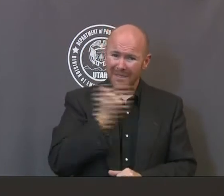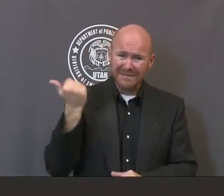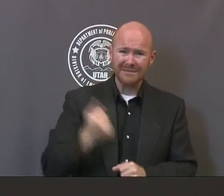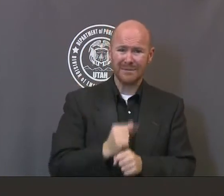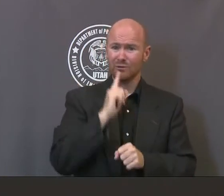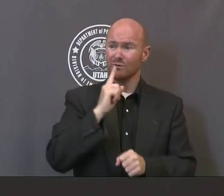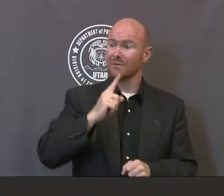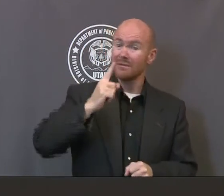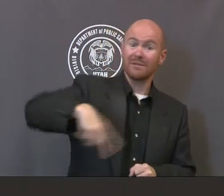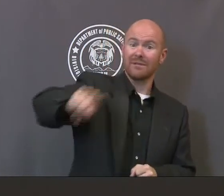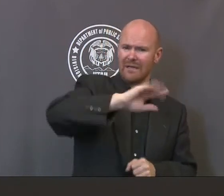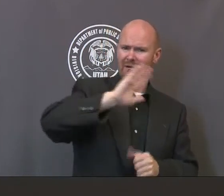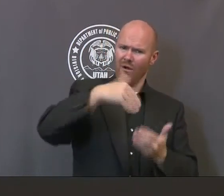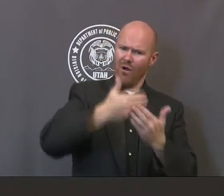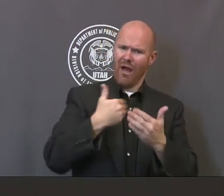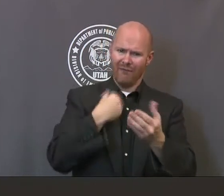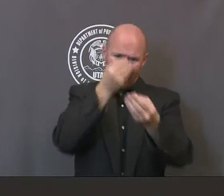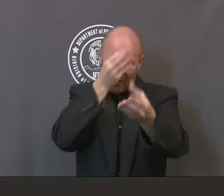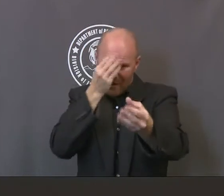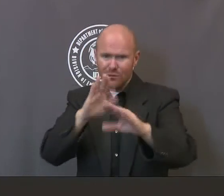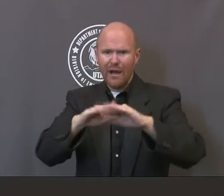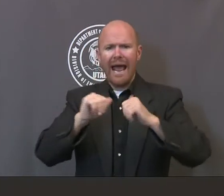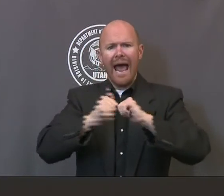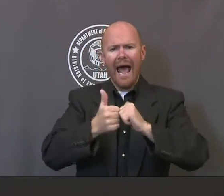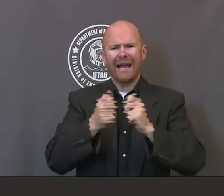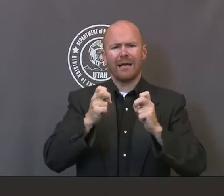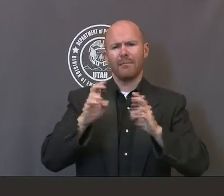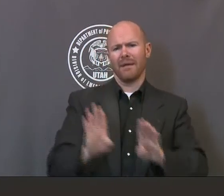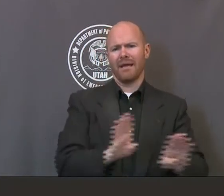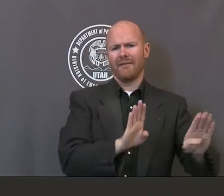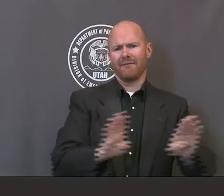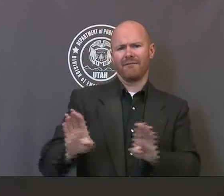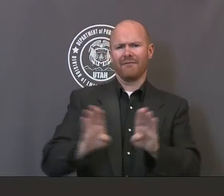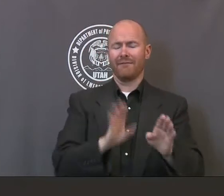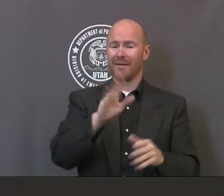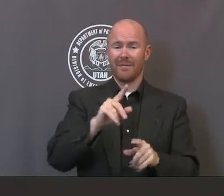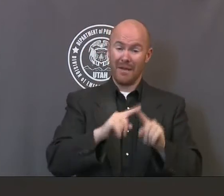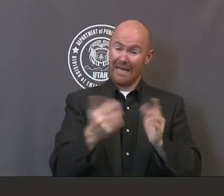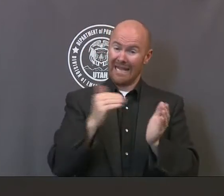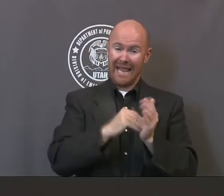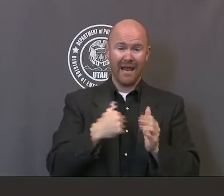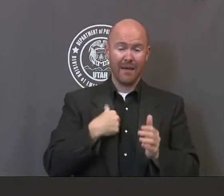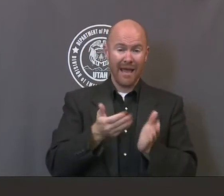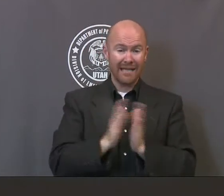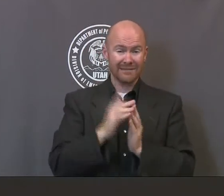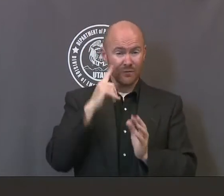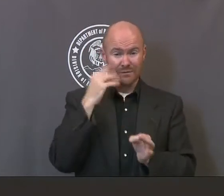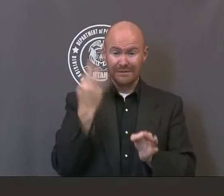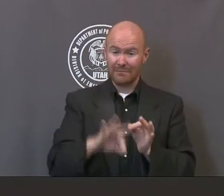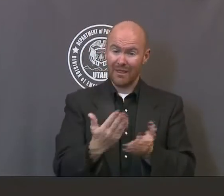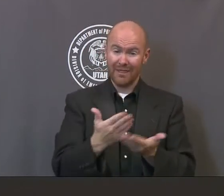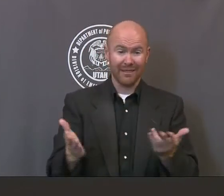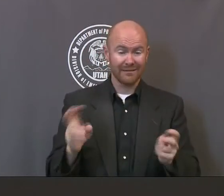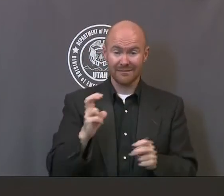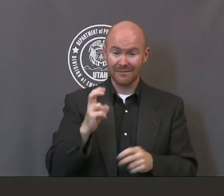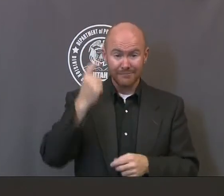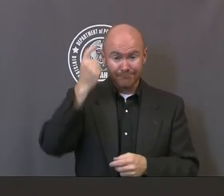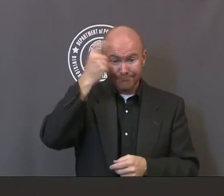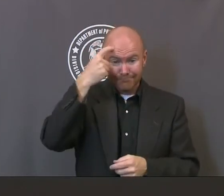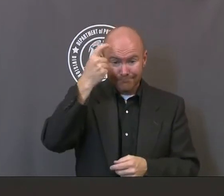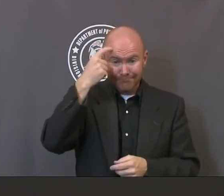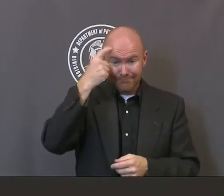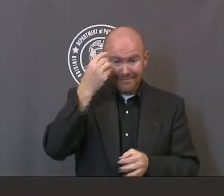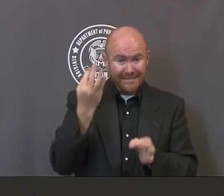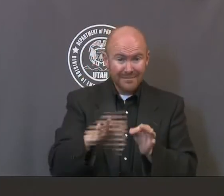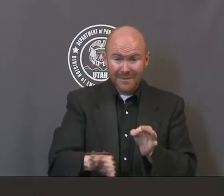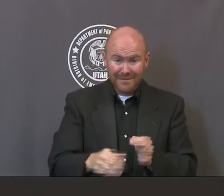has information of how to conduct themselves. It's not really rocket science when we're asking people to do. It's mostly common sense. And